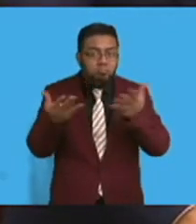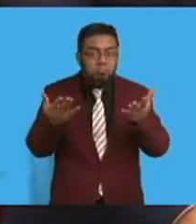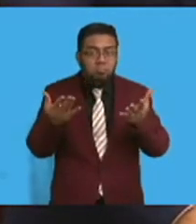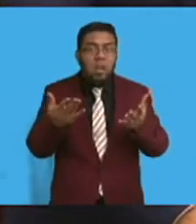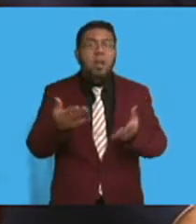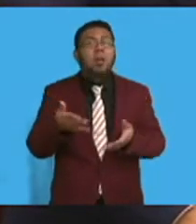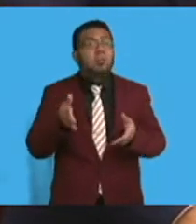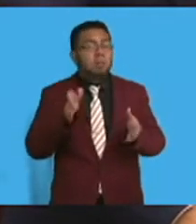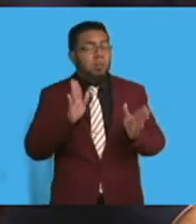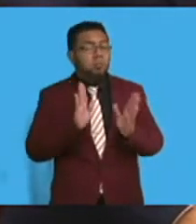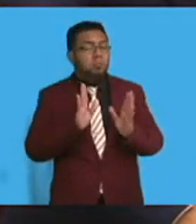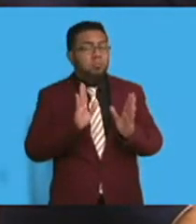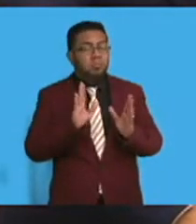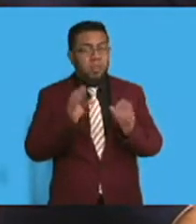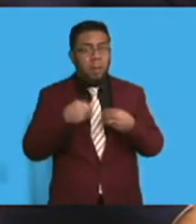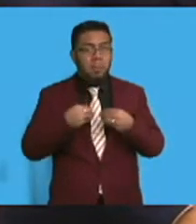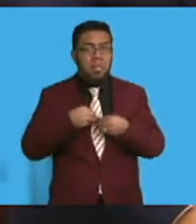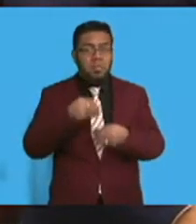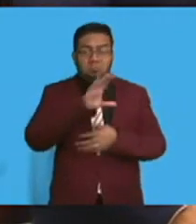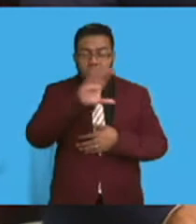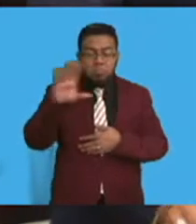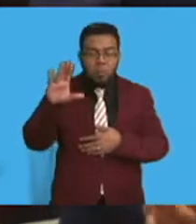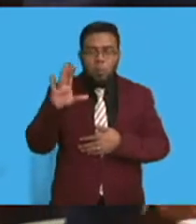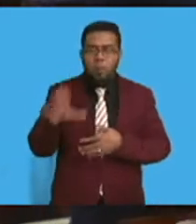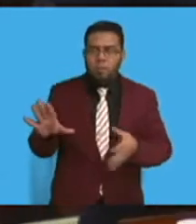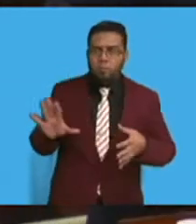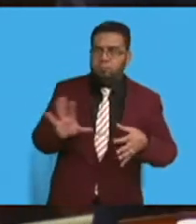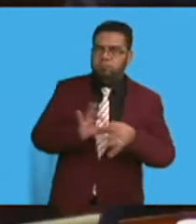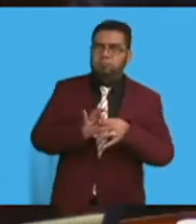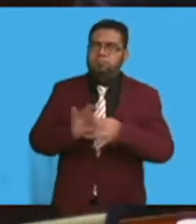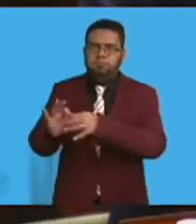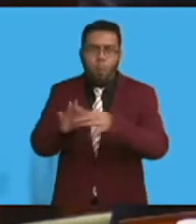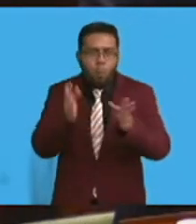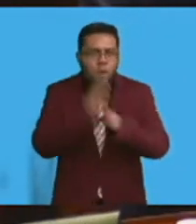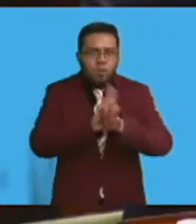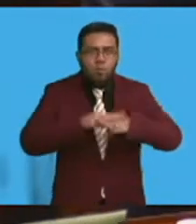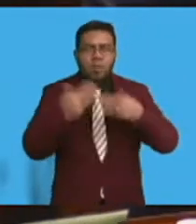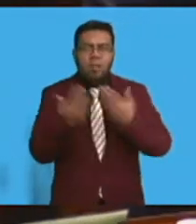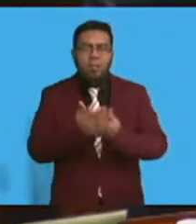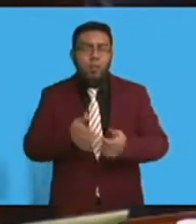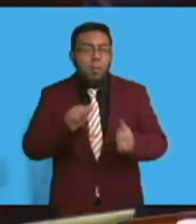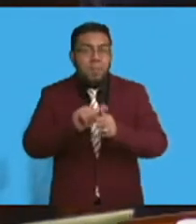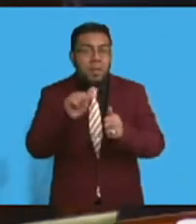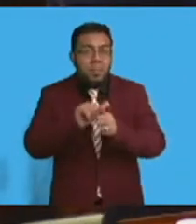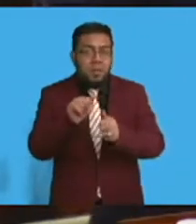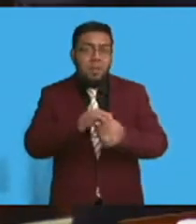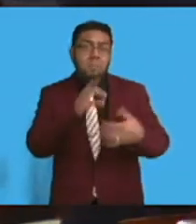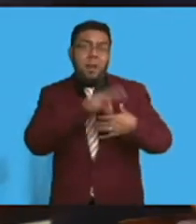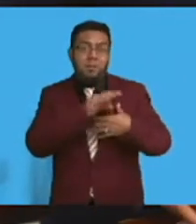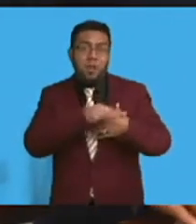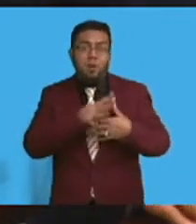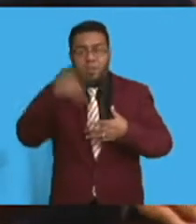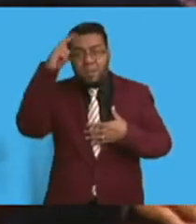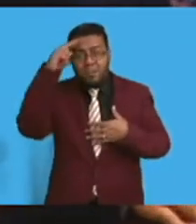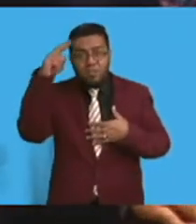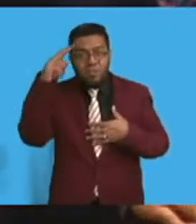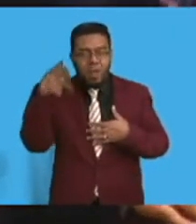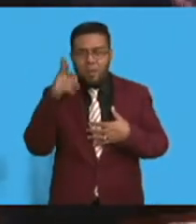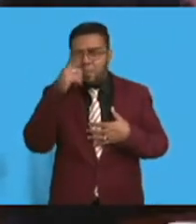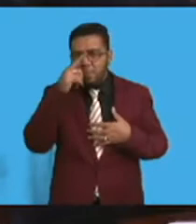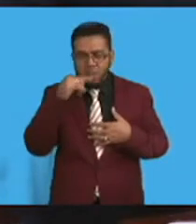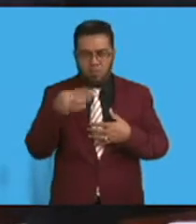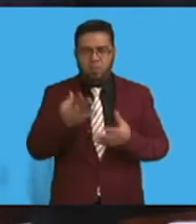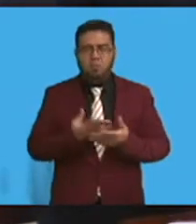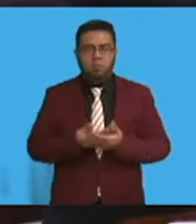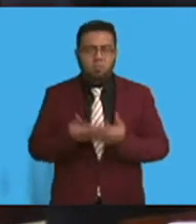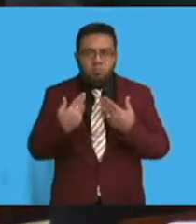we've been the glue that have bonded these institutions in new partnerships for the betterment of nation and our citizens' well-being. Madam Speaker, despite the recent rounds of